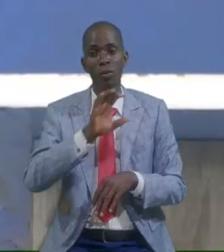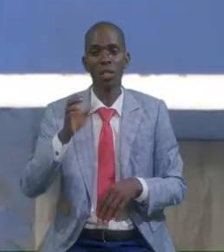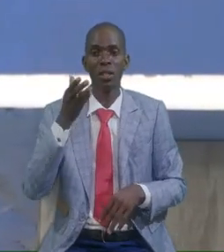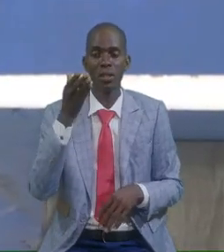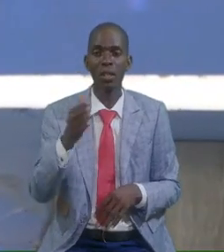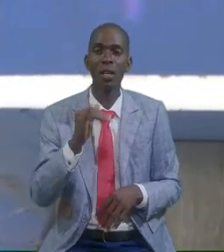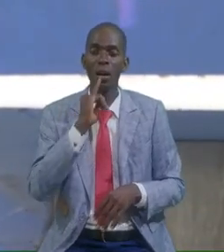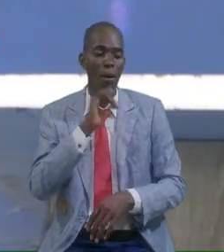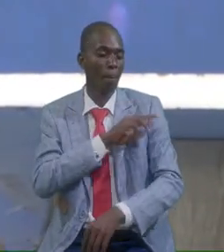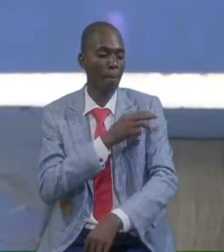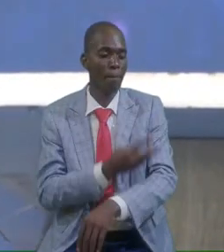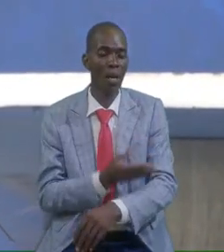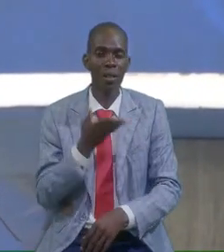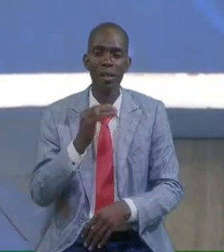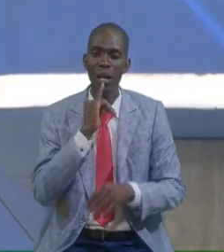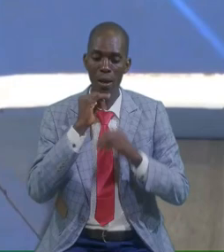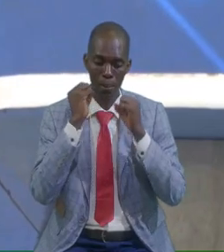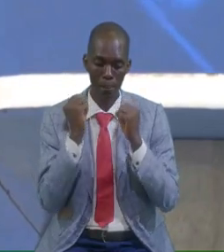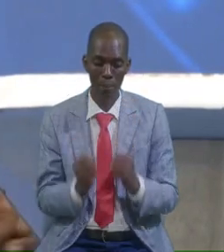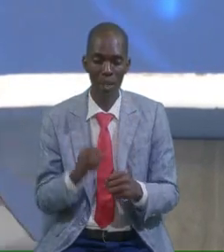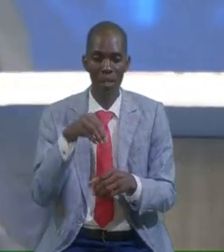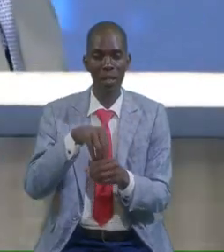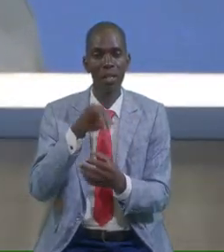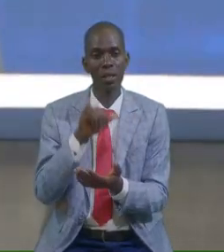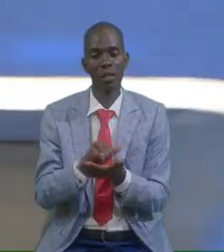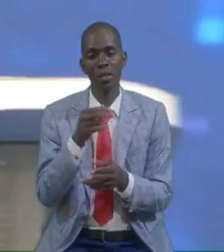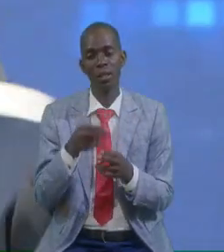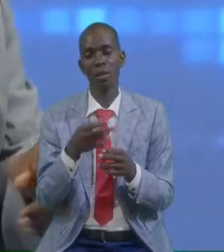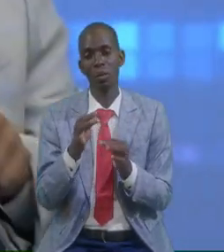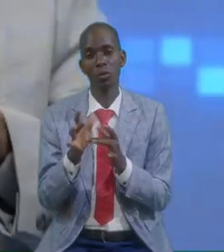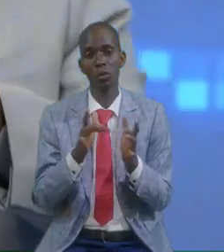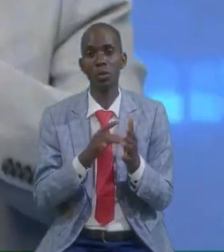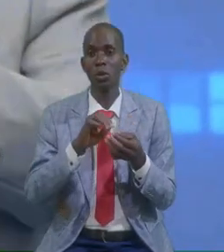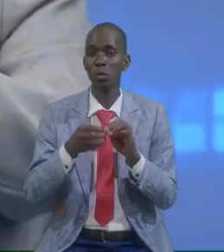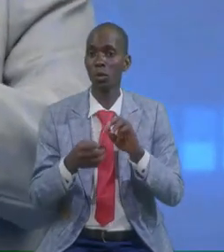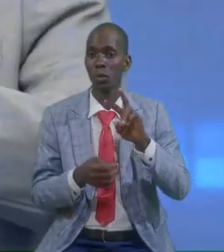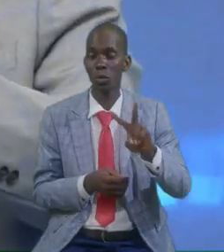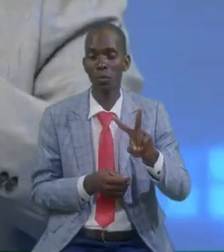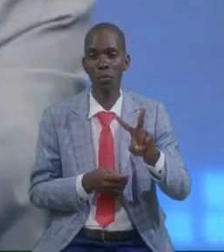there is power in that name of Jesus. Number two is the